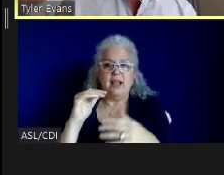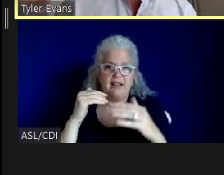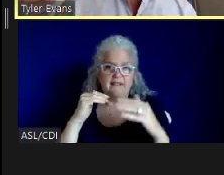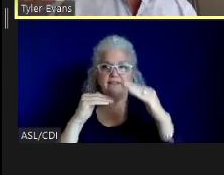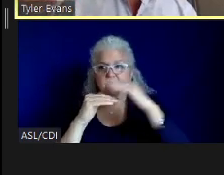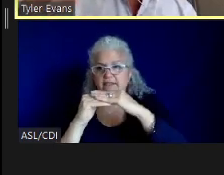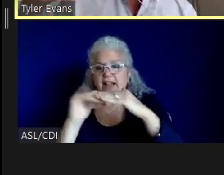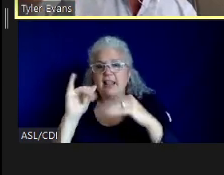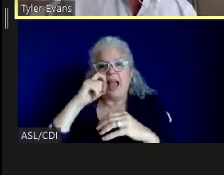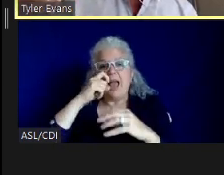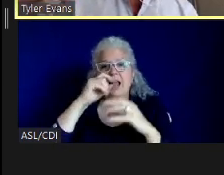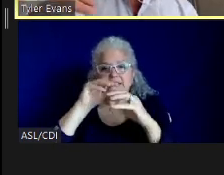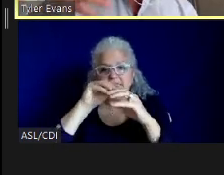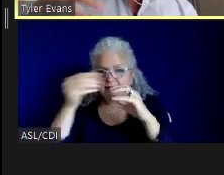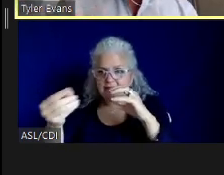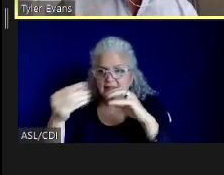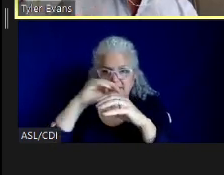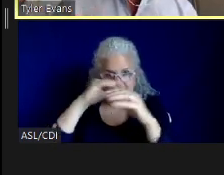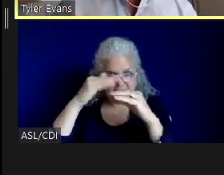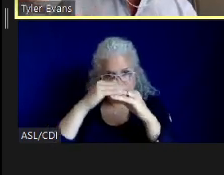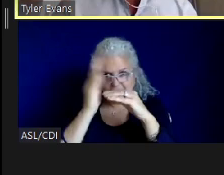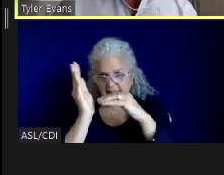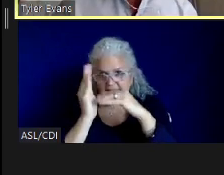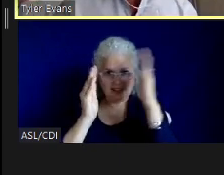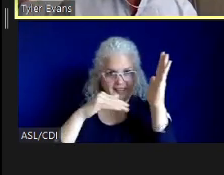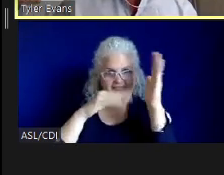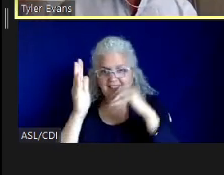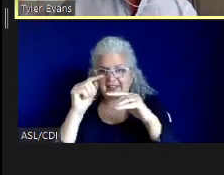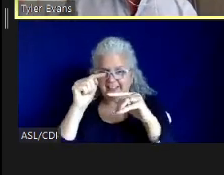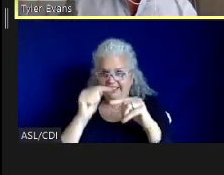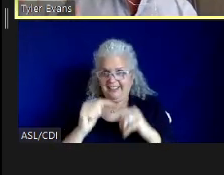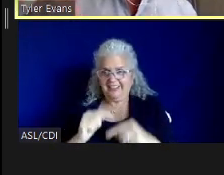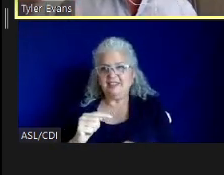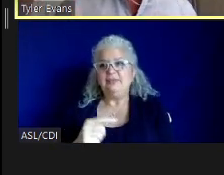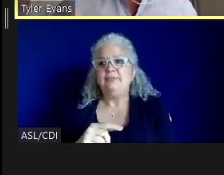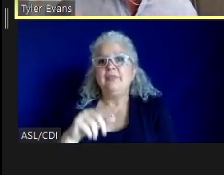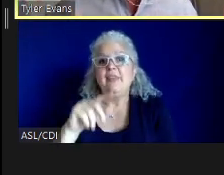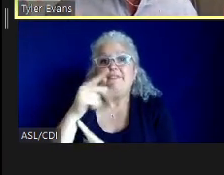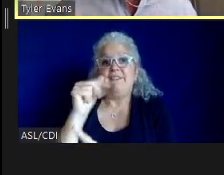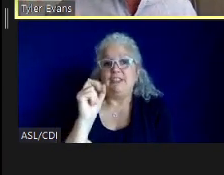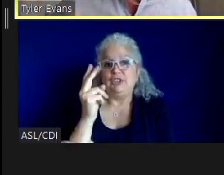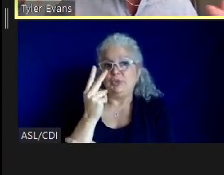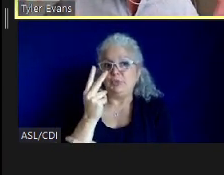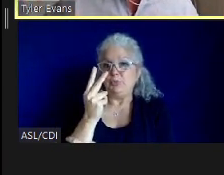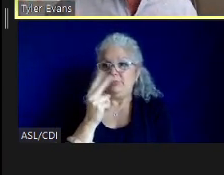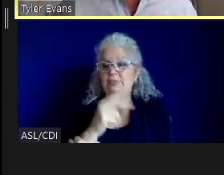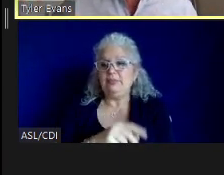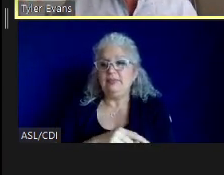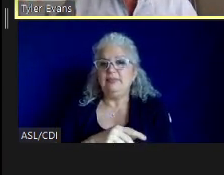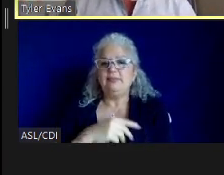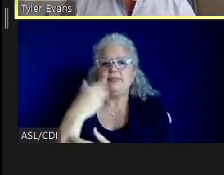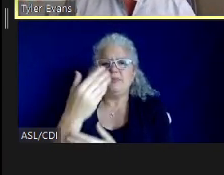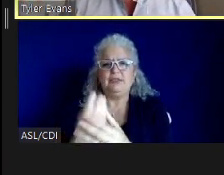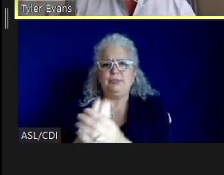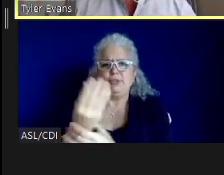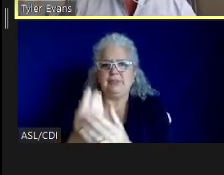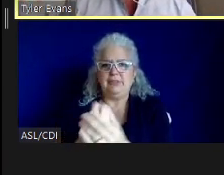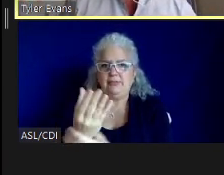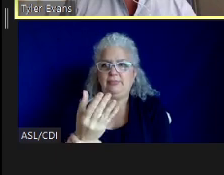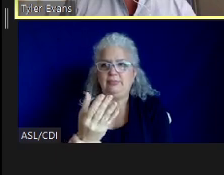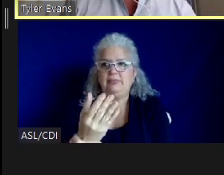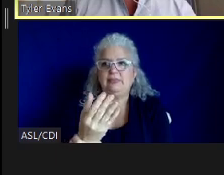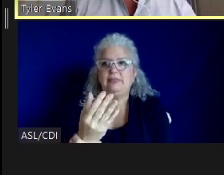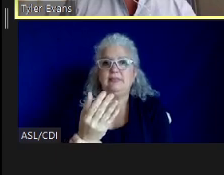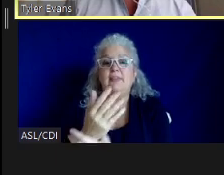as we were describing before, kind of late spring, that's kind of a larger sort of populations. Of course, getting to phase 3, that's getting to the